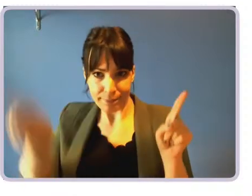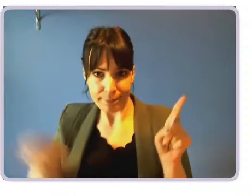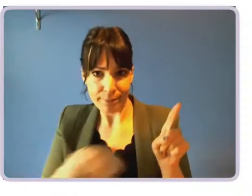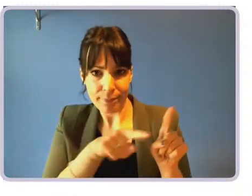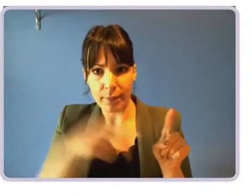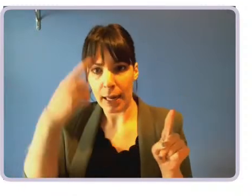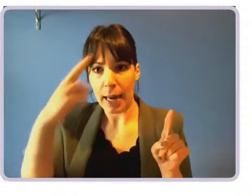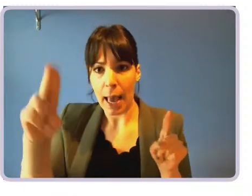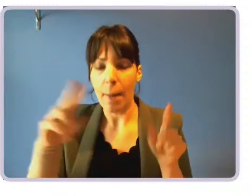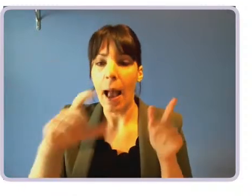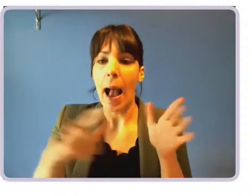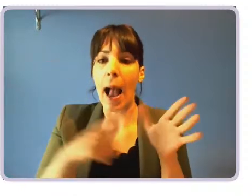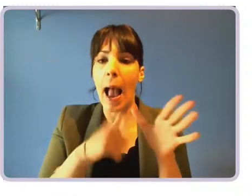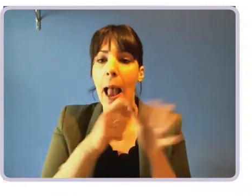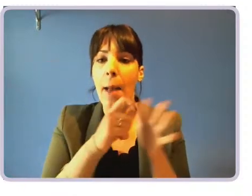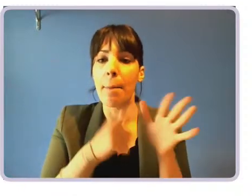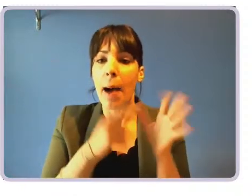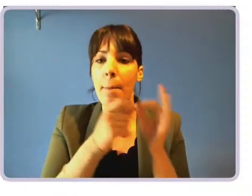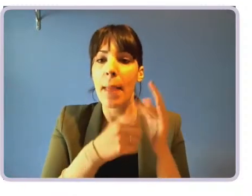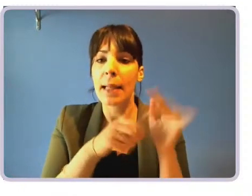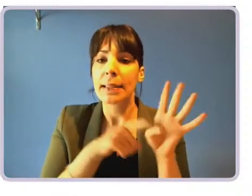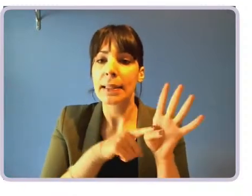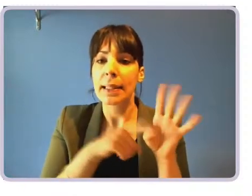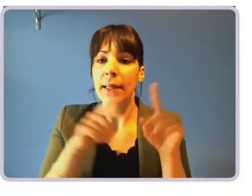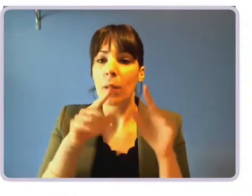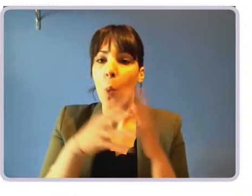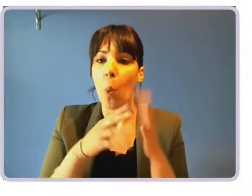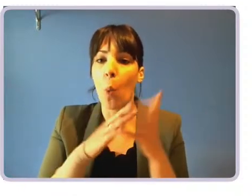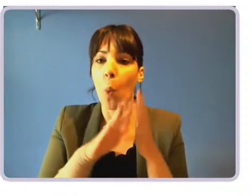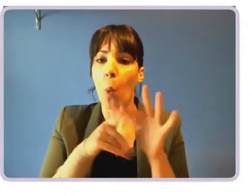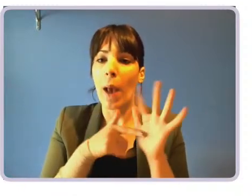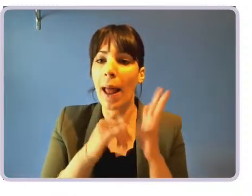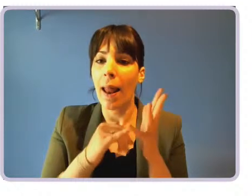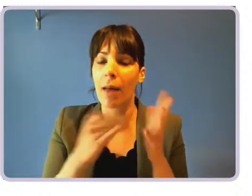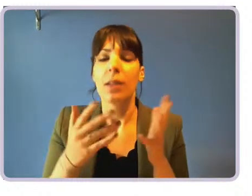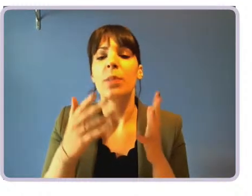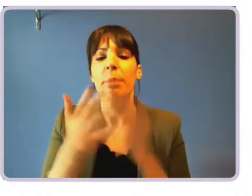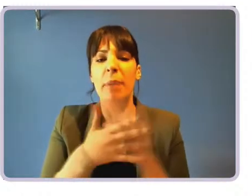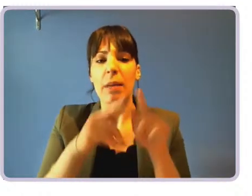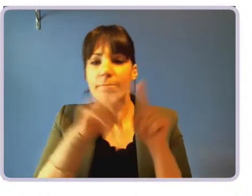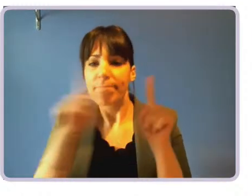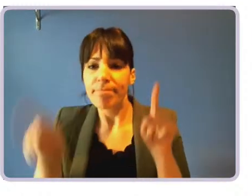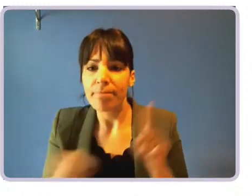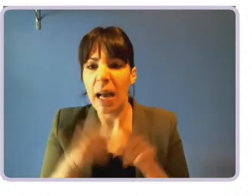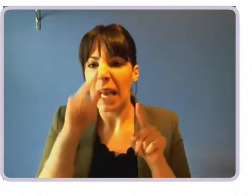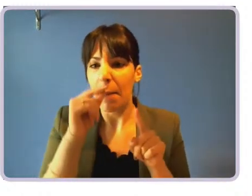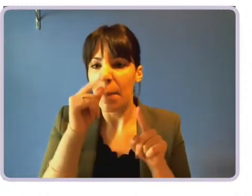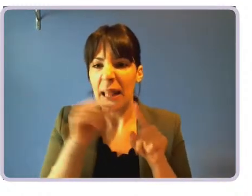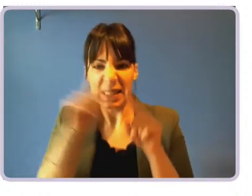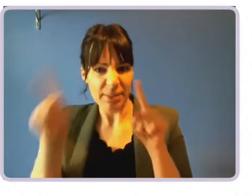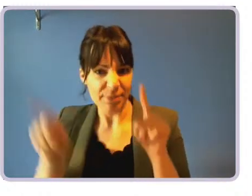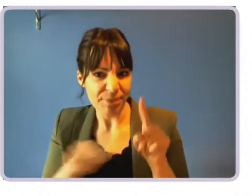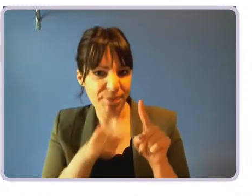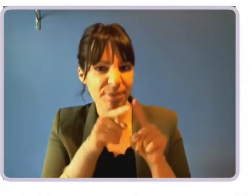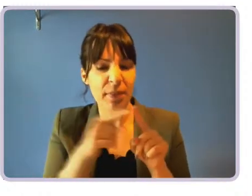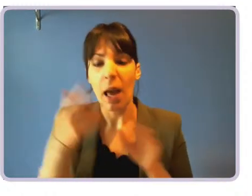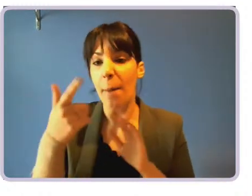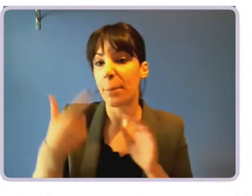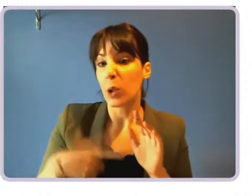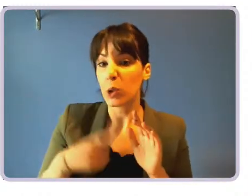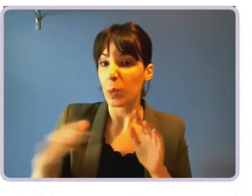things we all need to consider when we're taking care of our safety. And there are additional things that people with disability need to consider